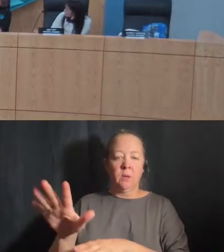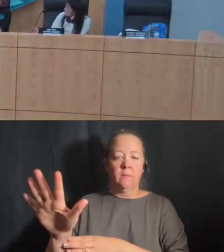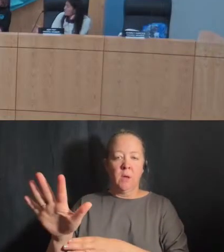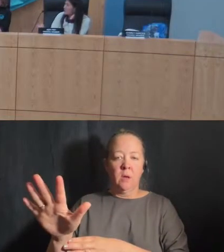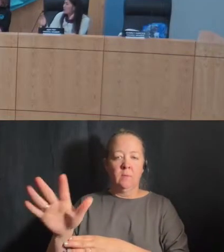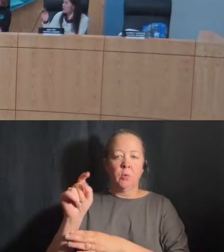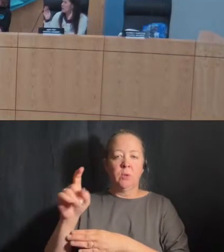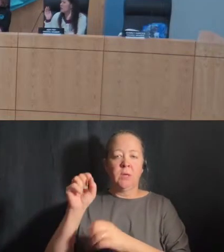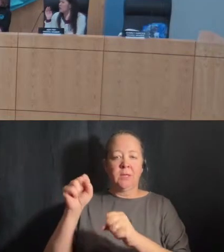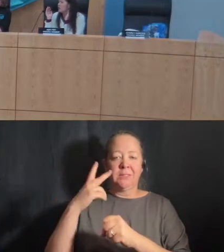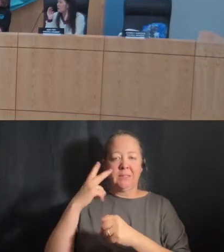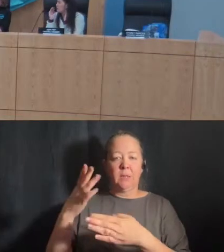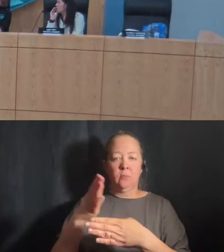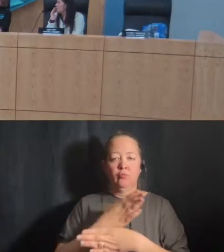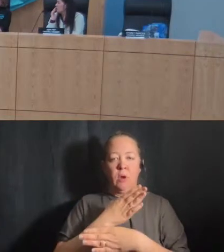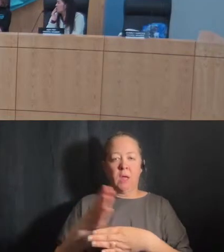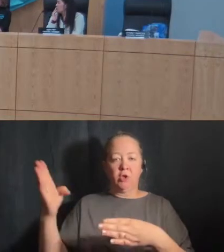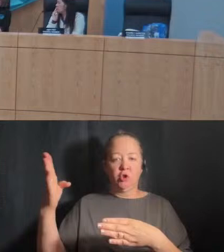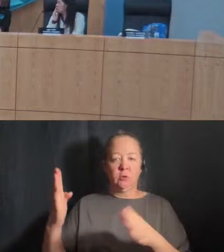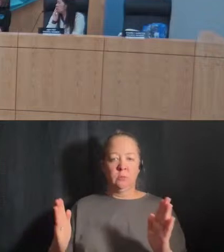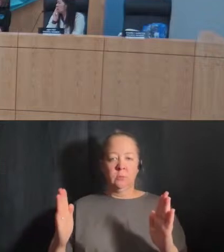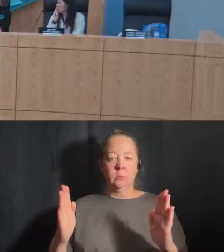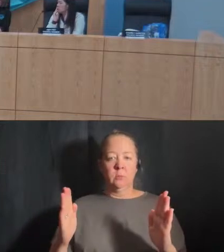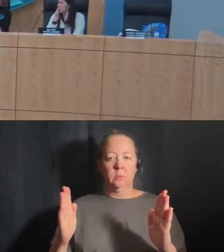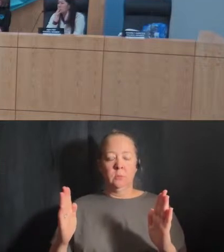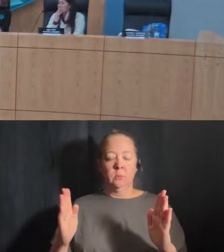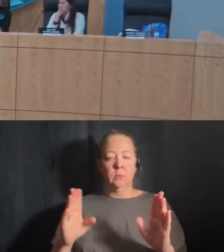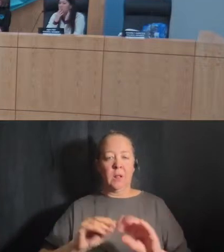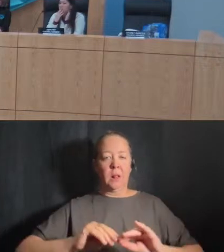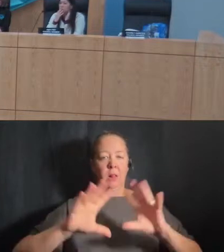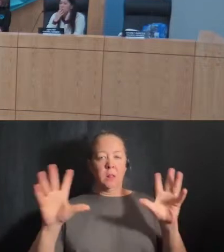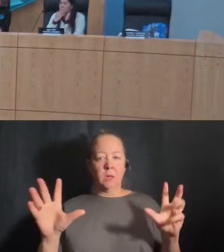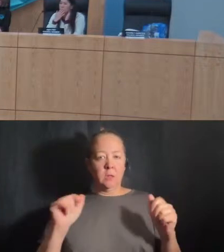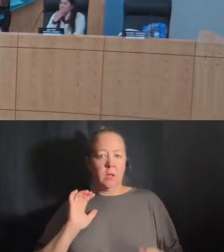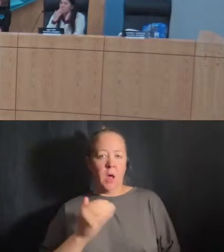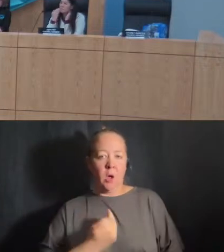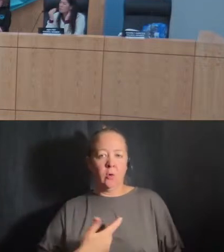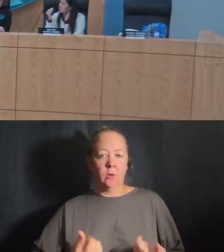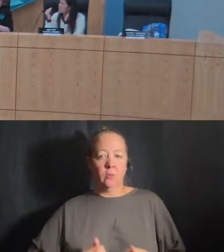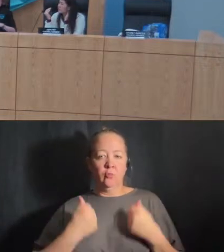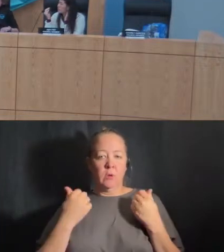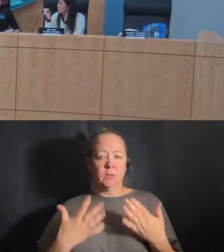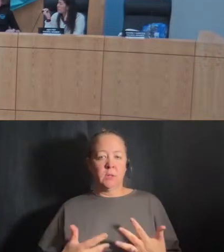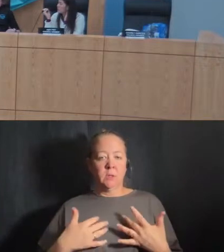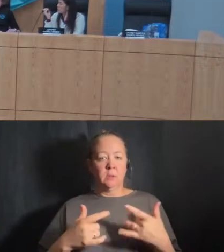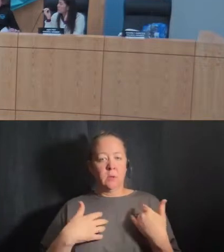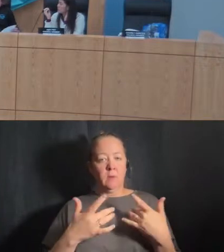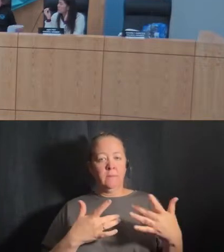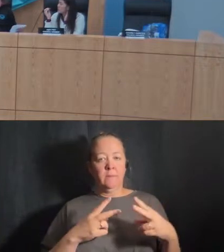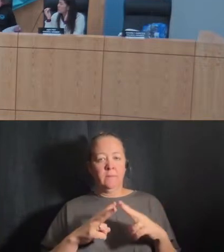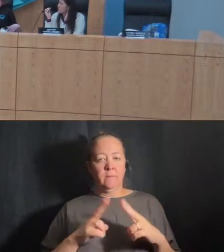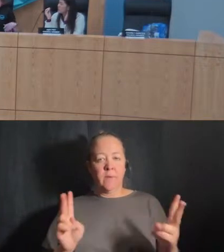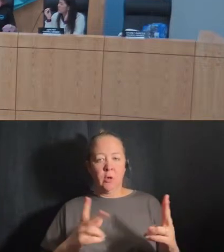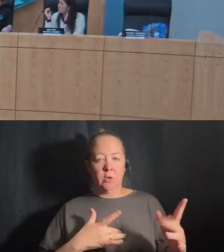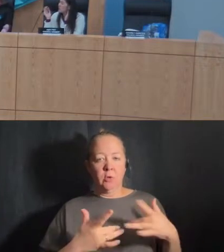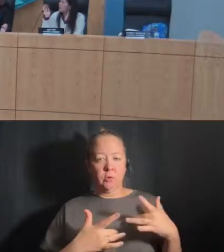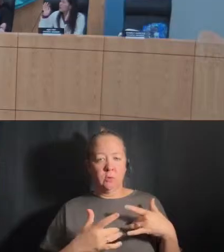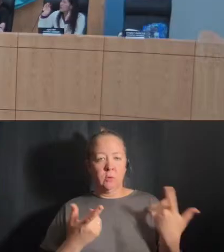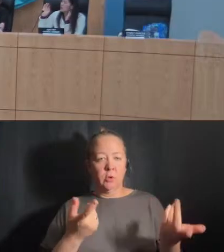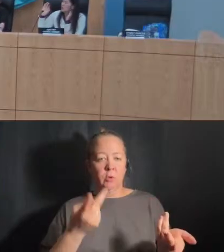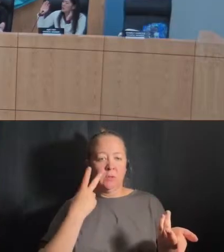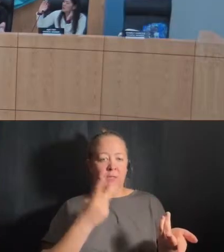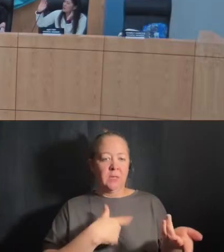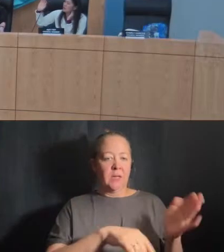exactly what it is. Clearly, our residents are very concerned, rightfully so, about any tax increase. So you see it at 0, you see it at